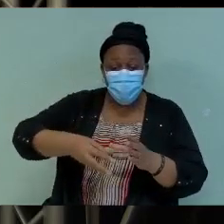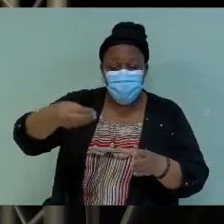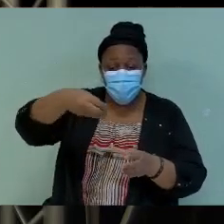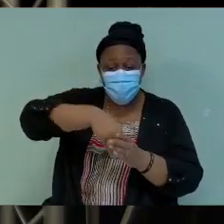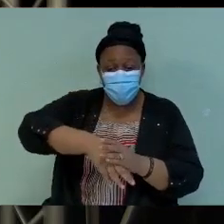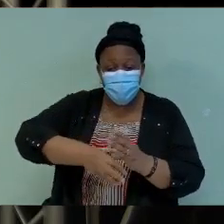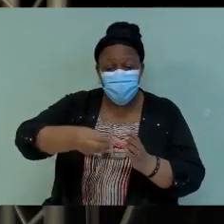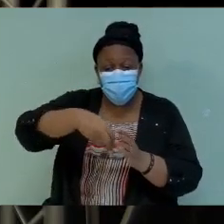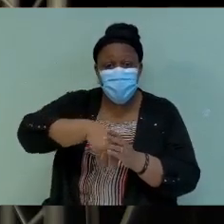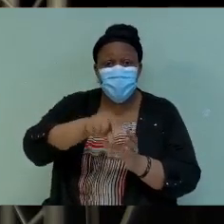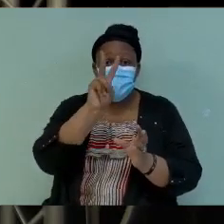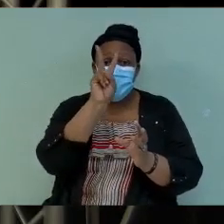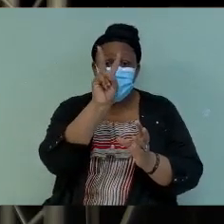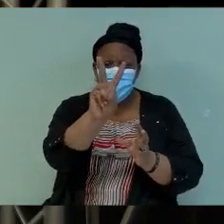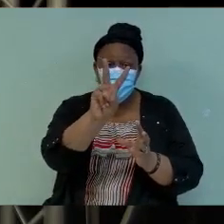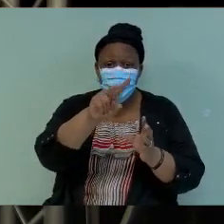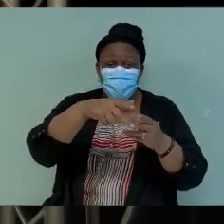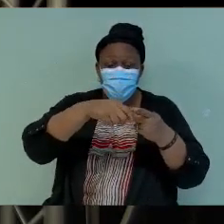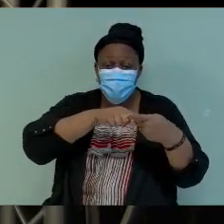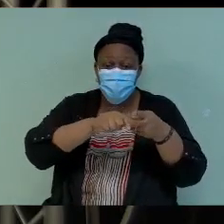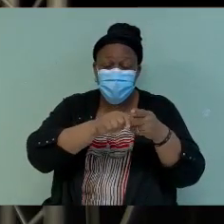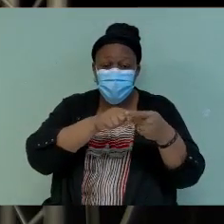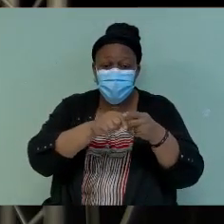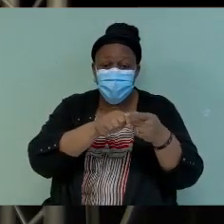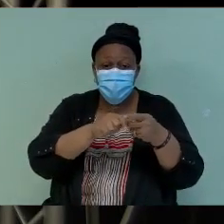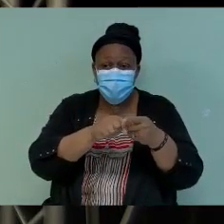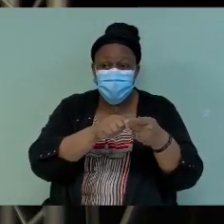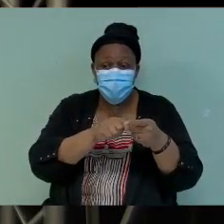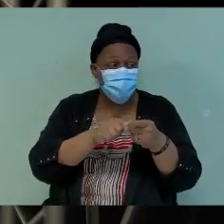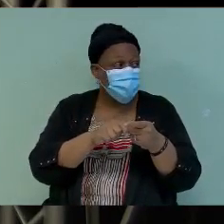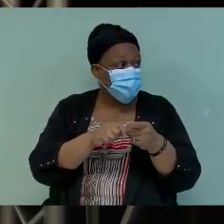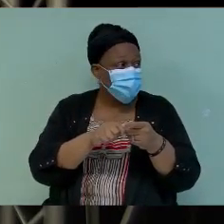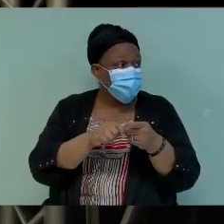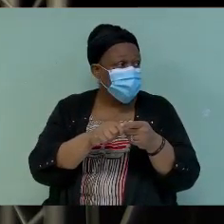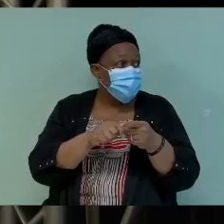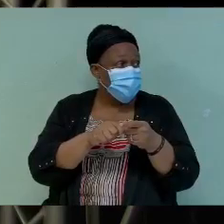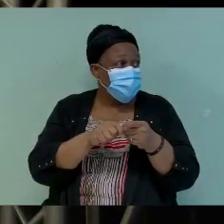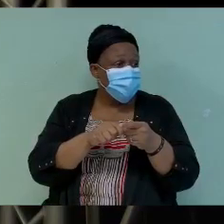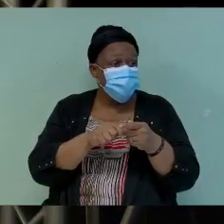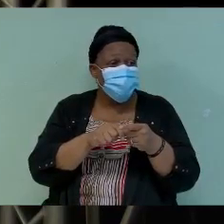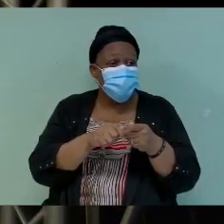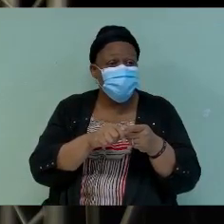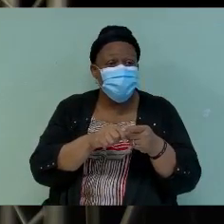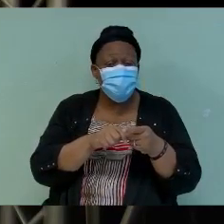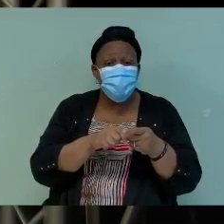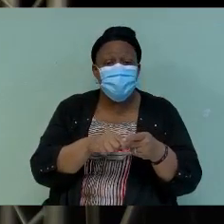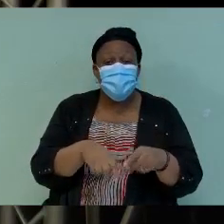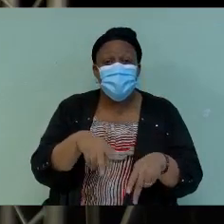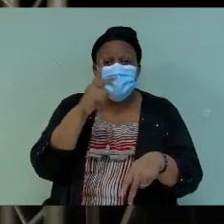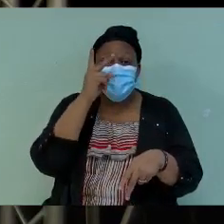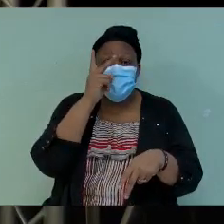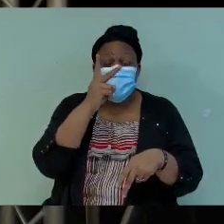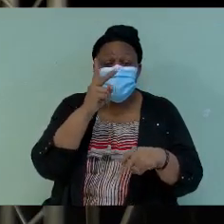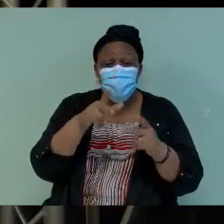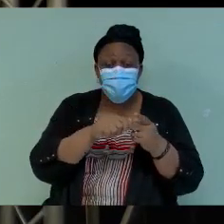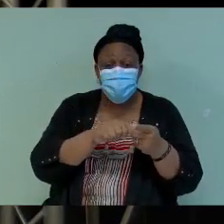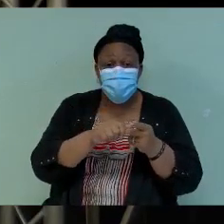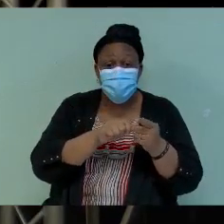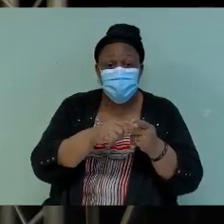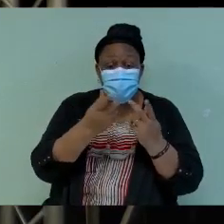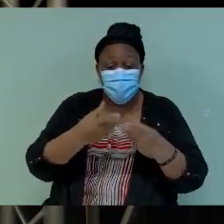all your bags that may contain COVID-19 safety activities. What I mean by